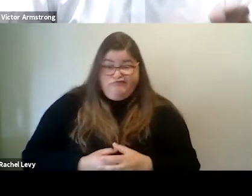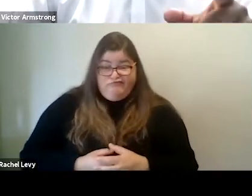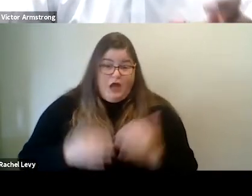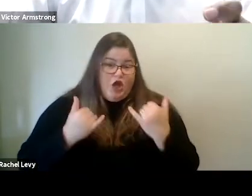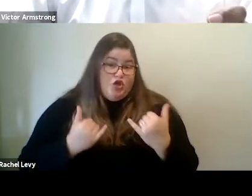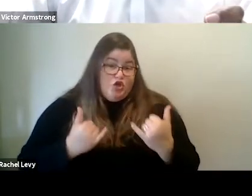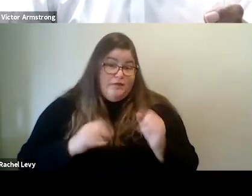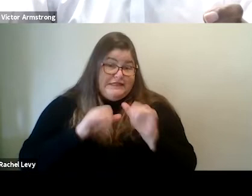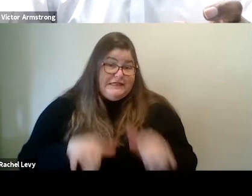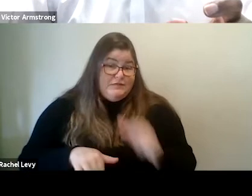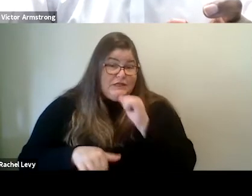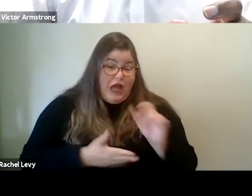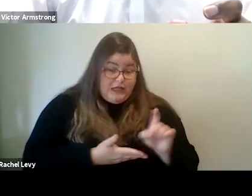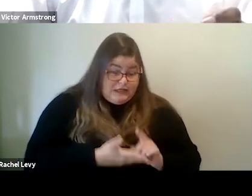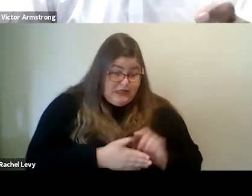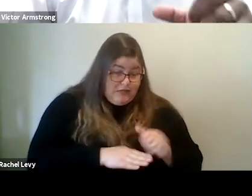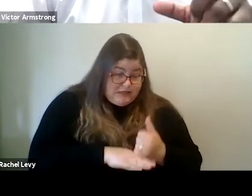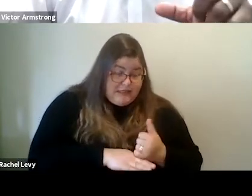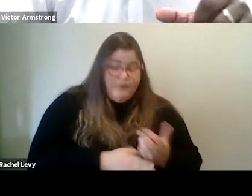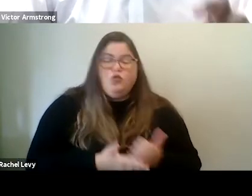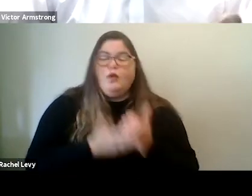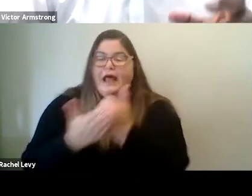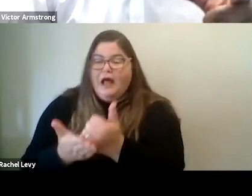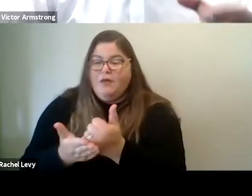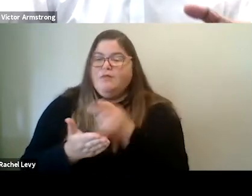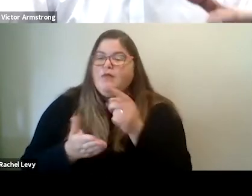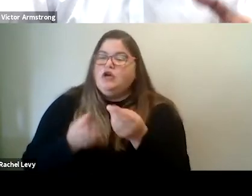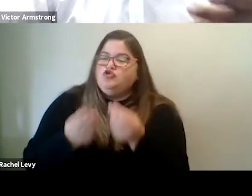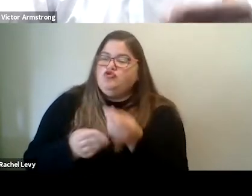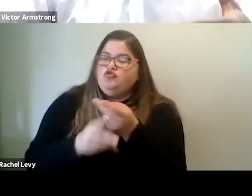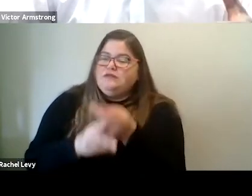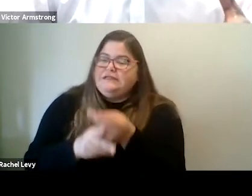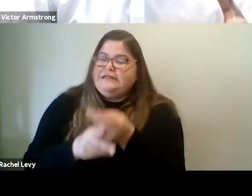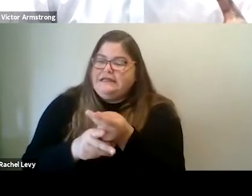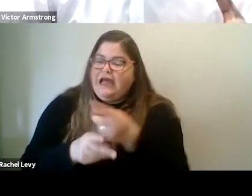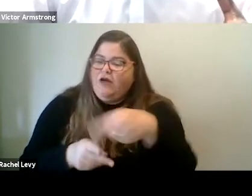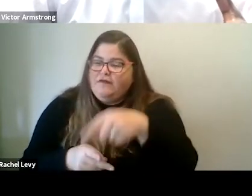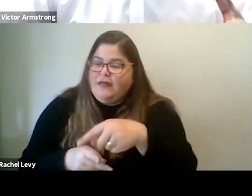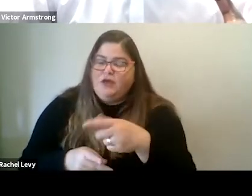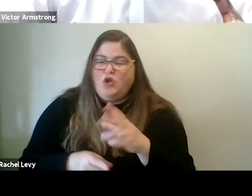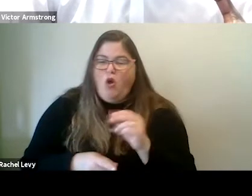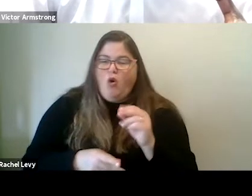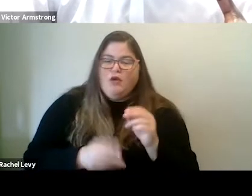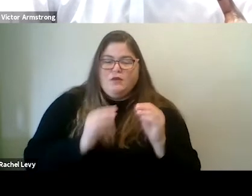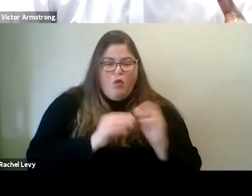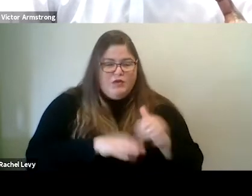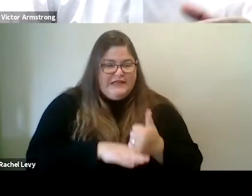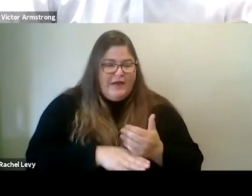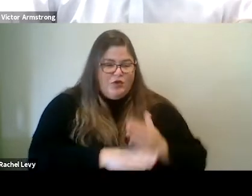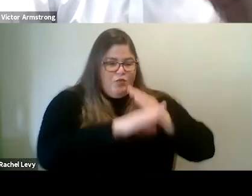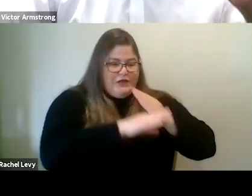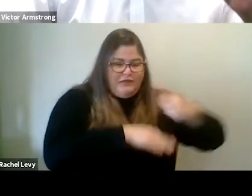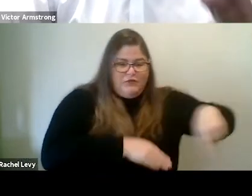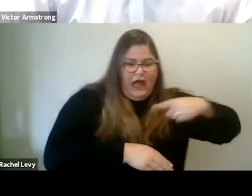the individual experiencing the mental health emergency, but to protect the rest of us from the individual experiencing the mental